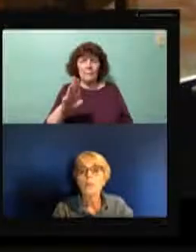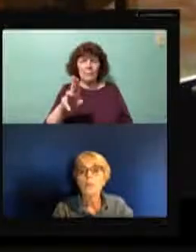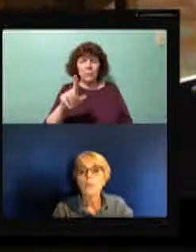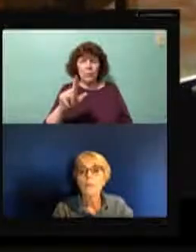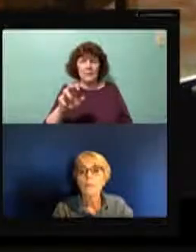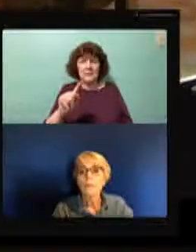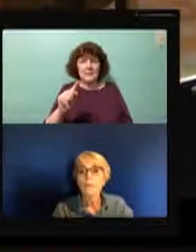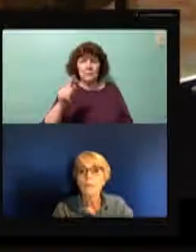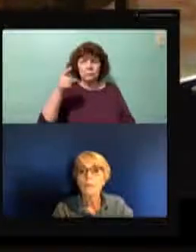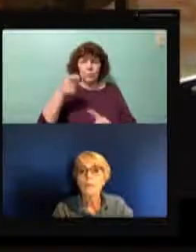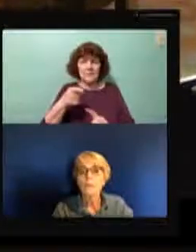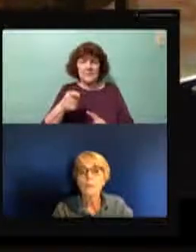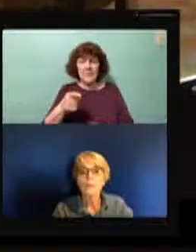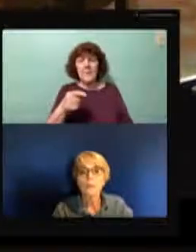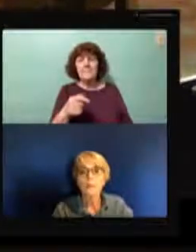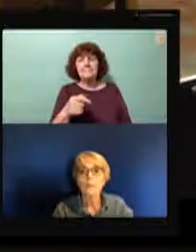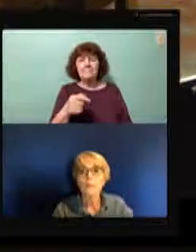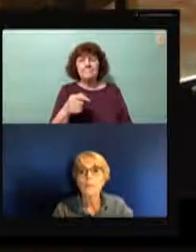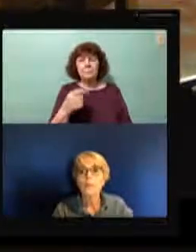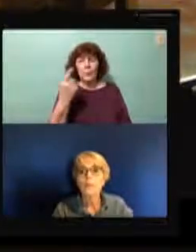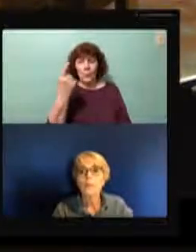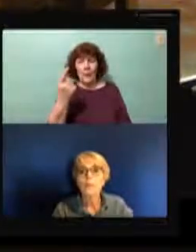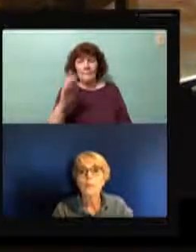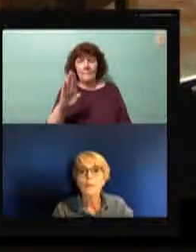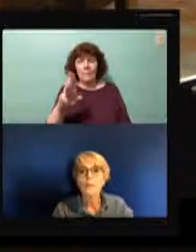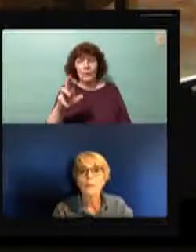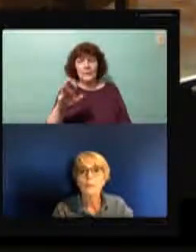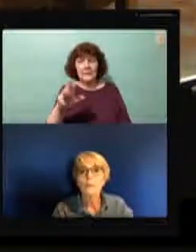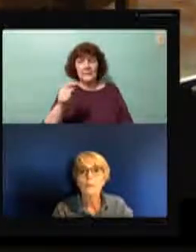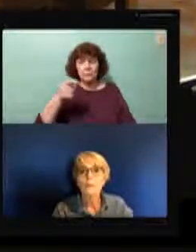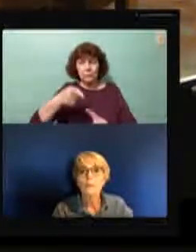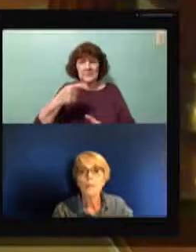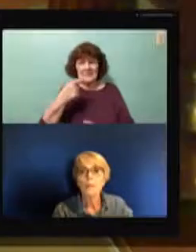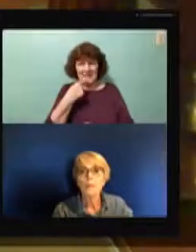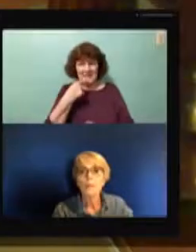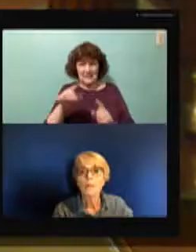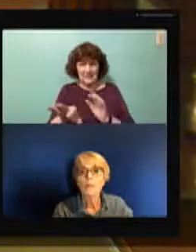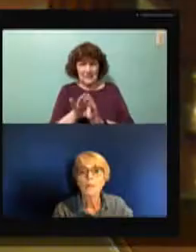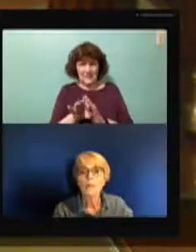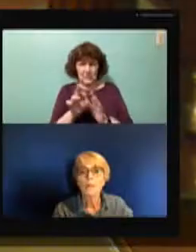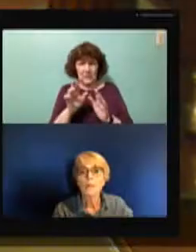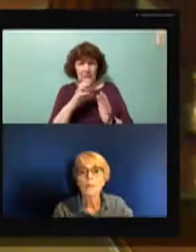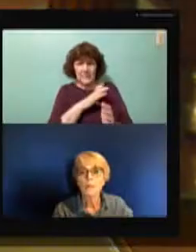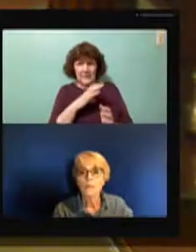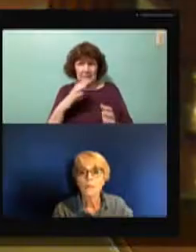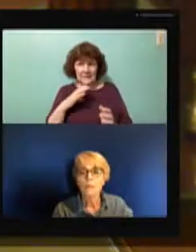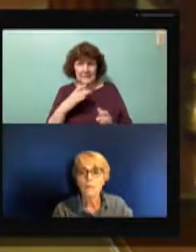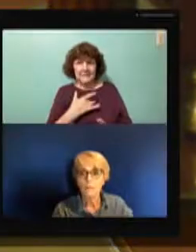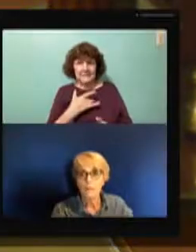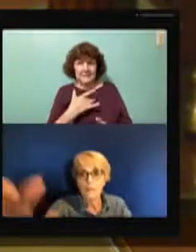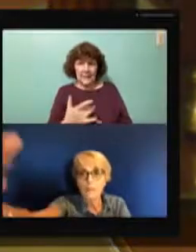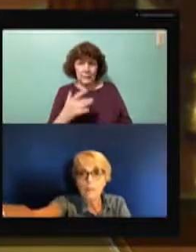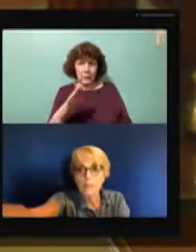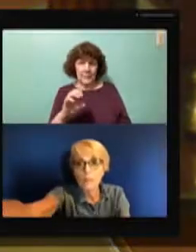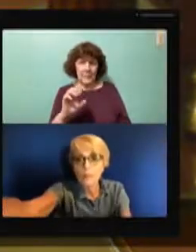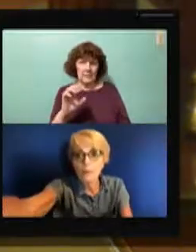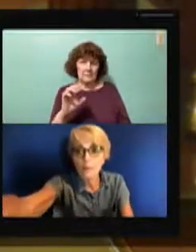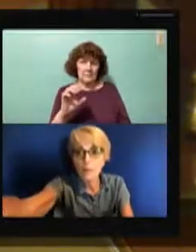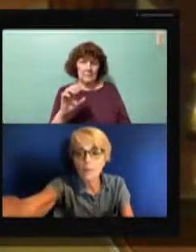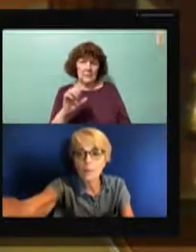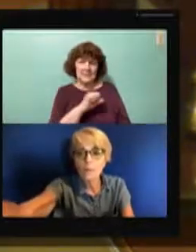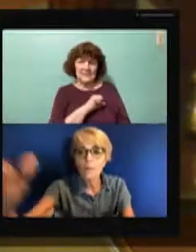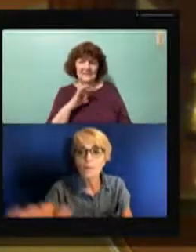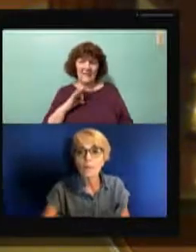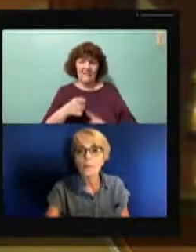5 that says the selection committees typically are OMB staff and staff from